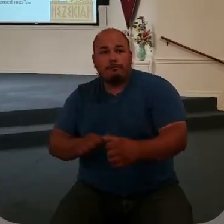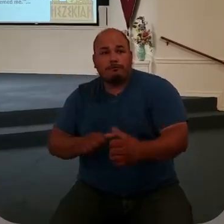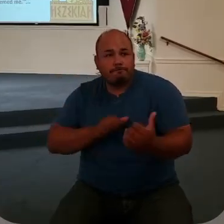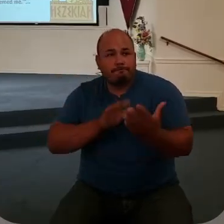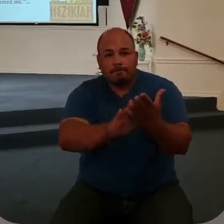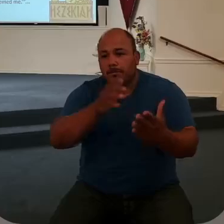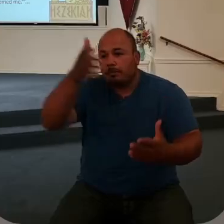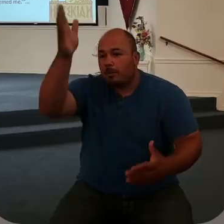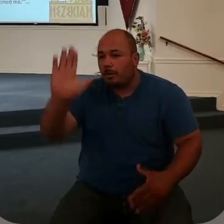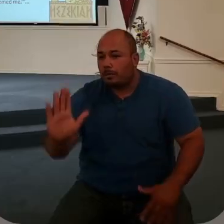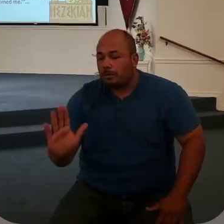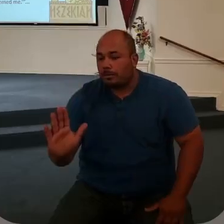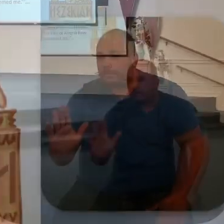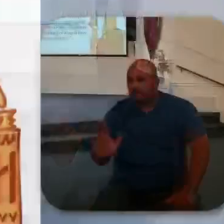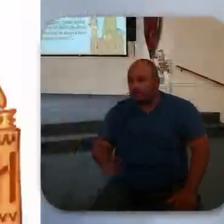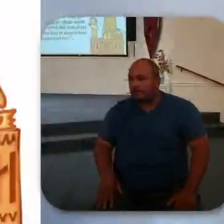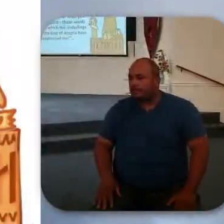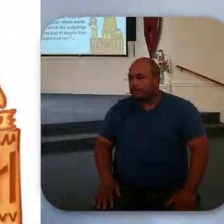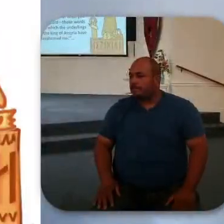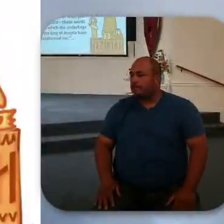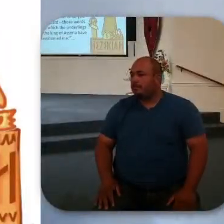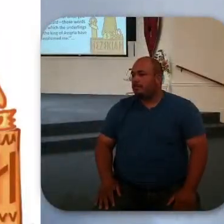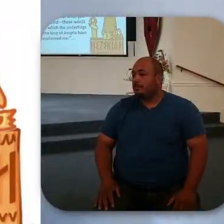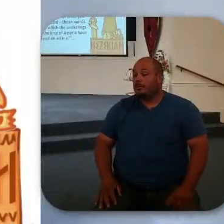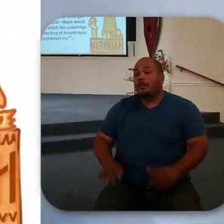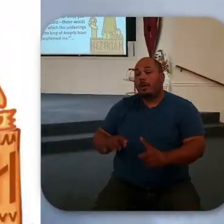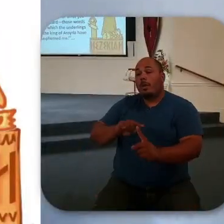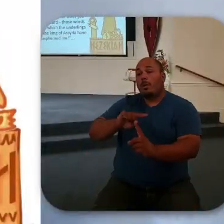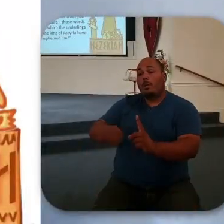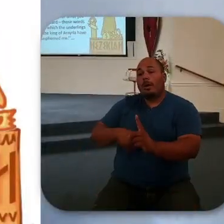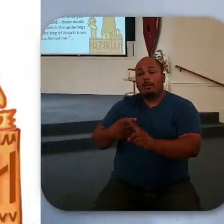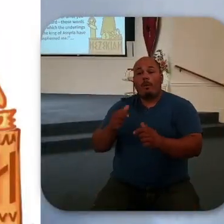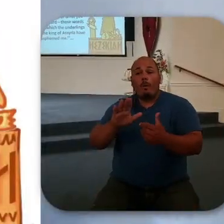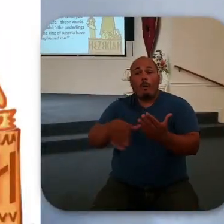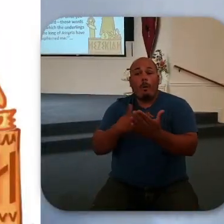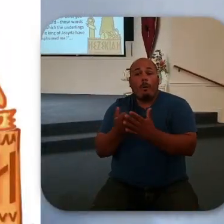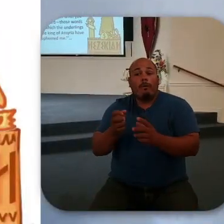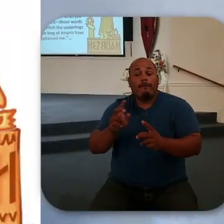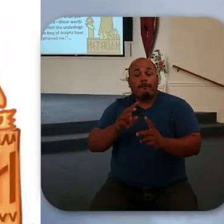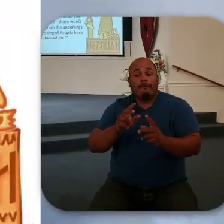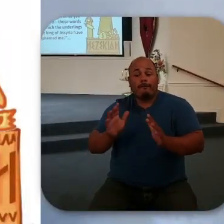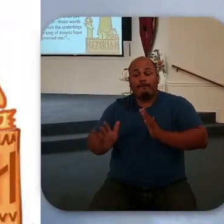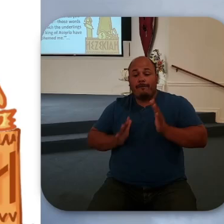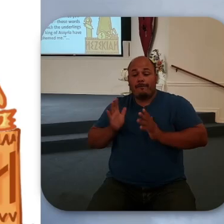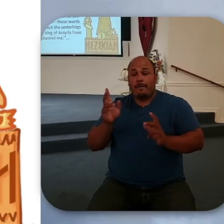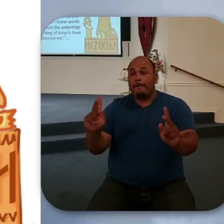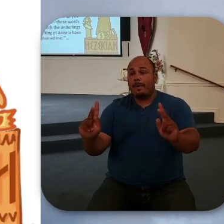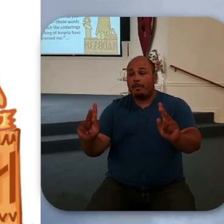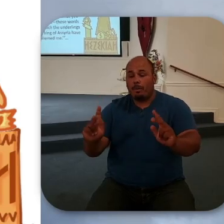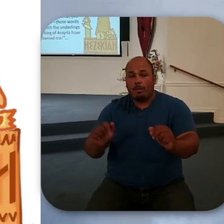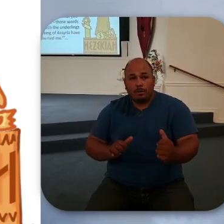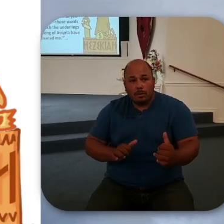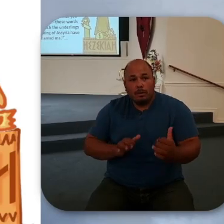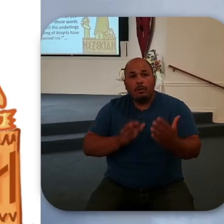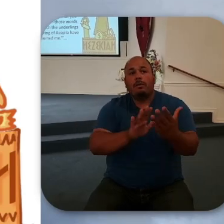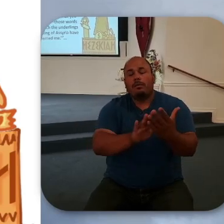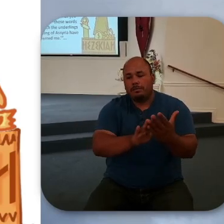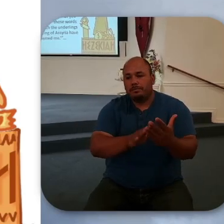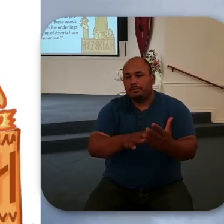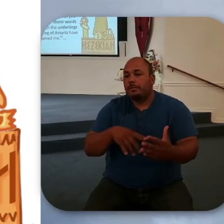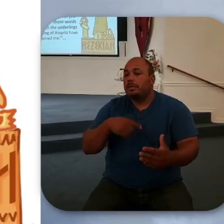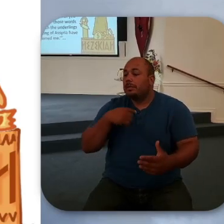5. When King Hezekiah's officials came to Isaiah, Isaiah said to them, "Tell your